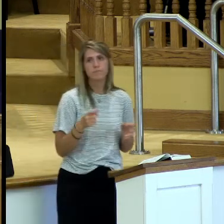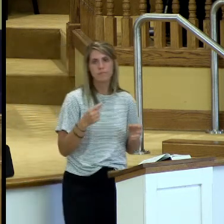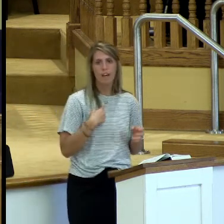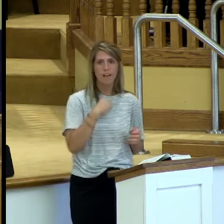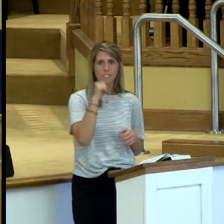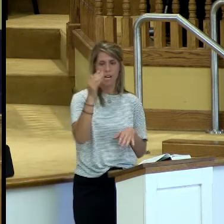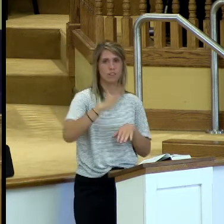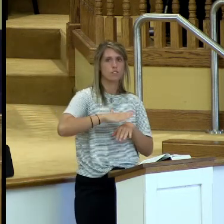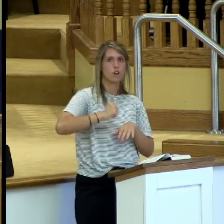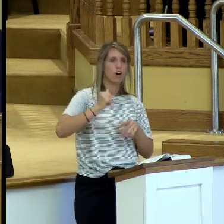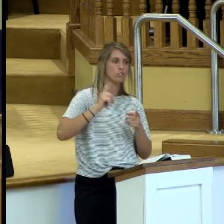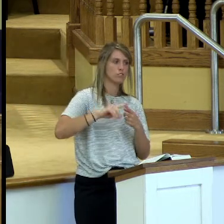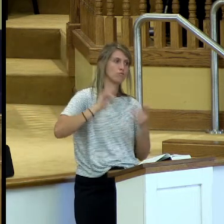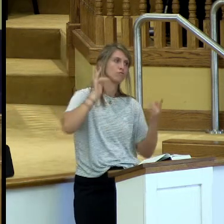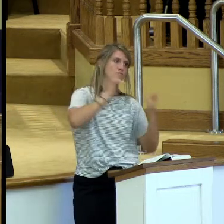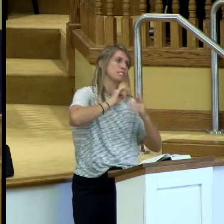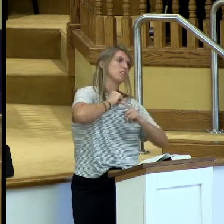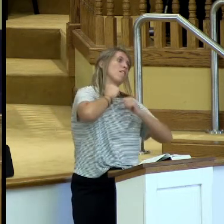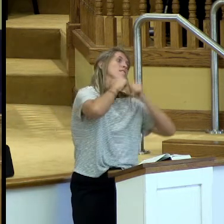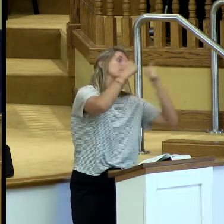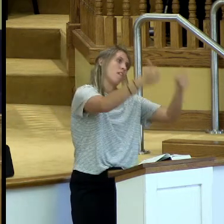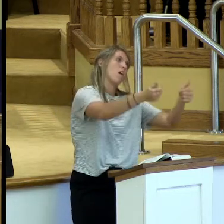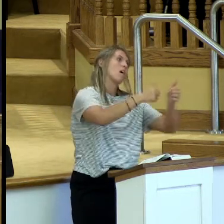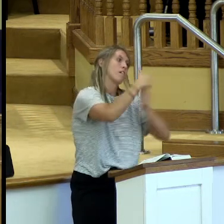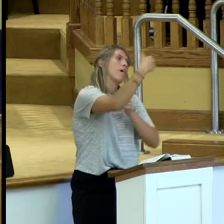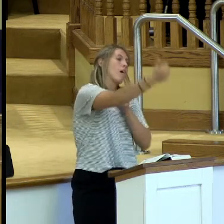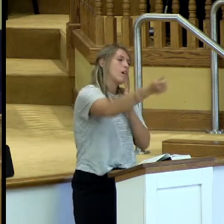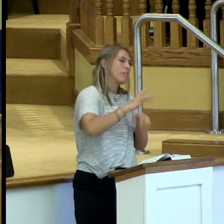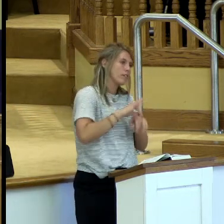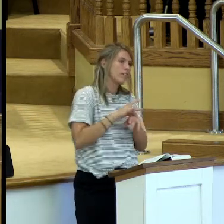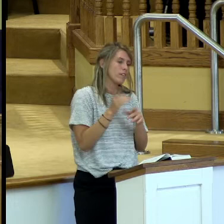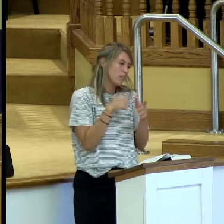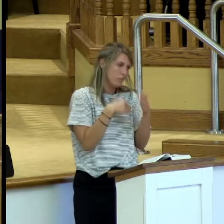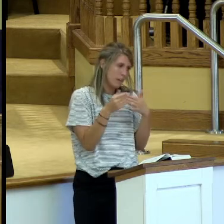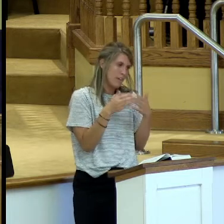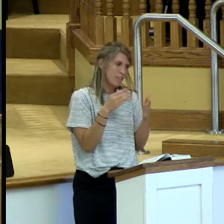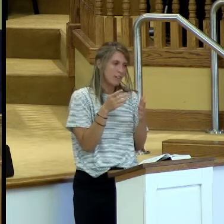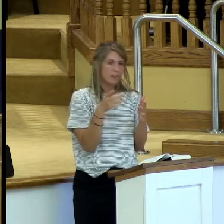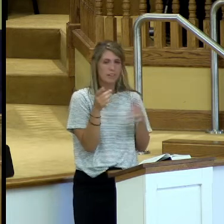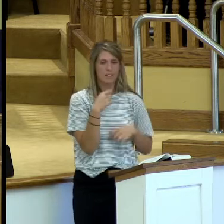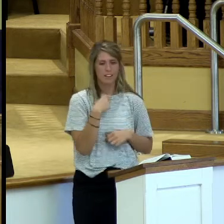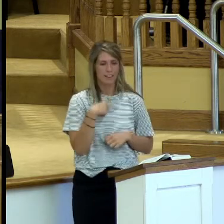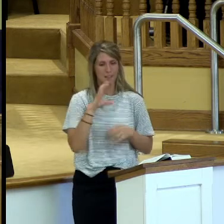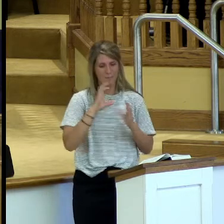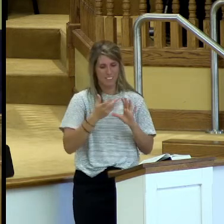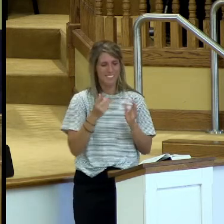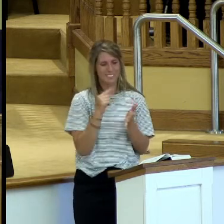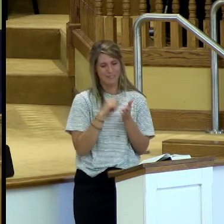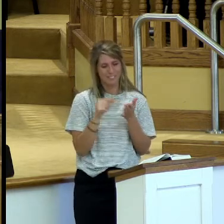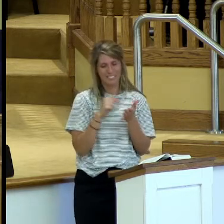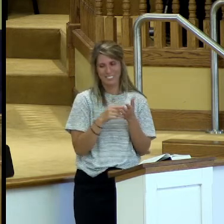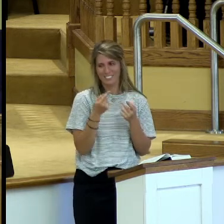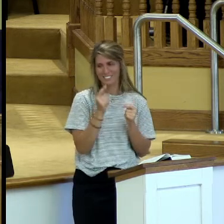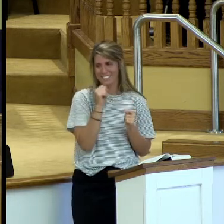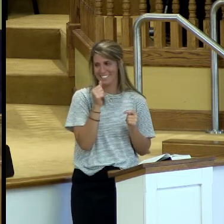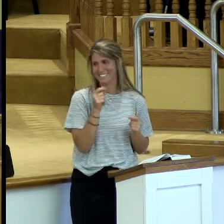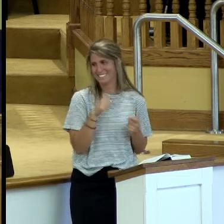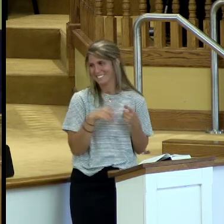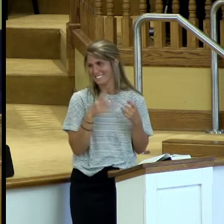I wasn't called to reach the uttermost or the outermost parts of that, or whatever. Like I said, I butcher everything, so I don't try to quote it